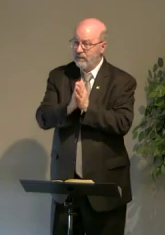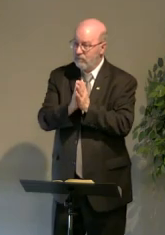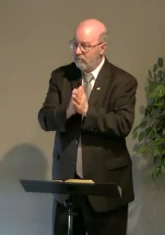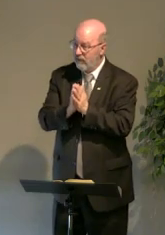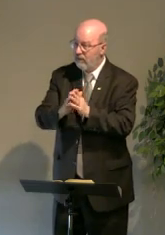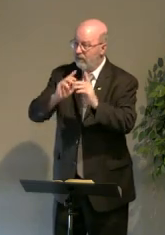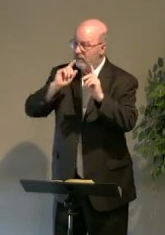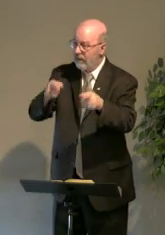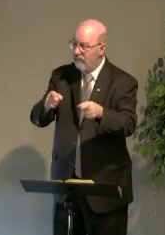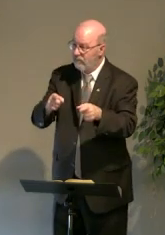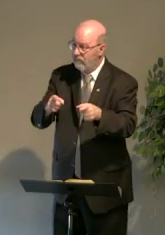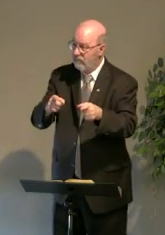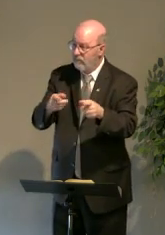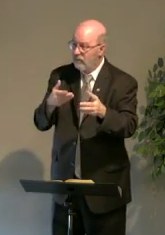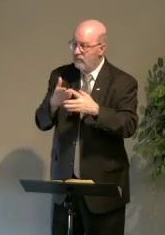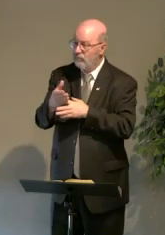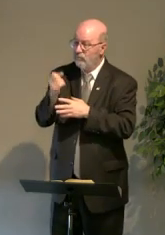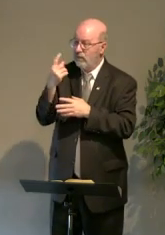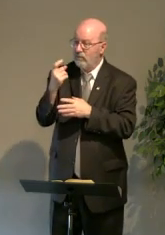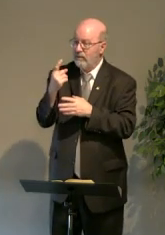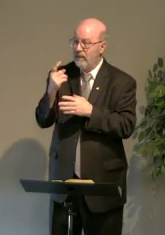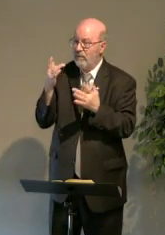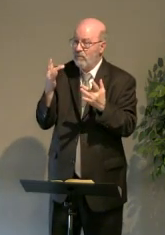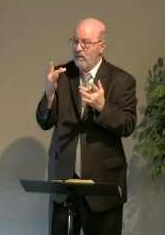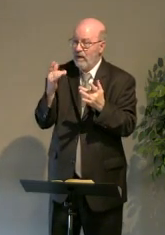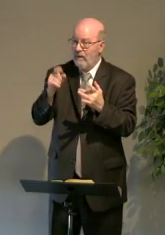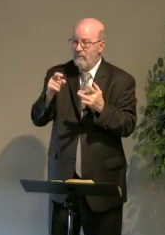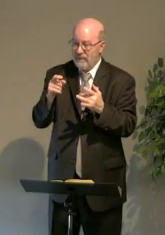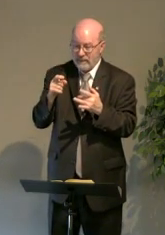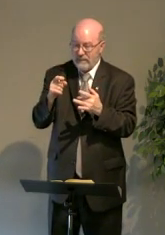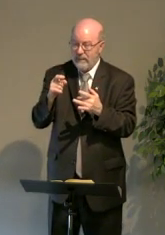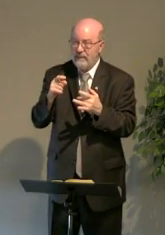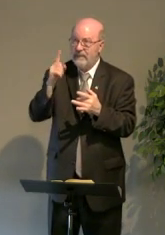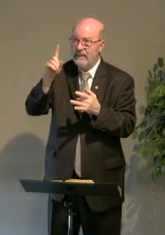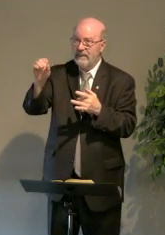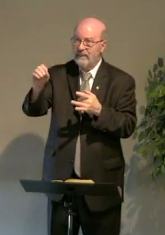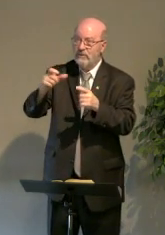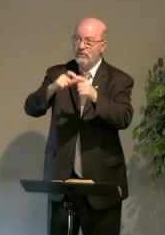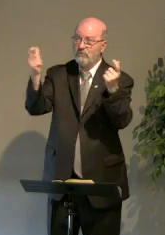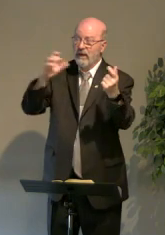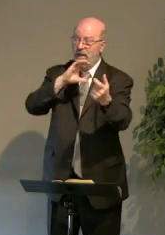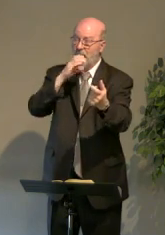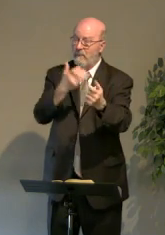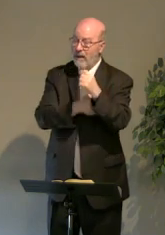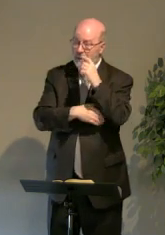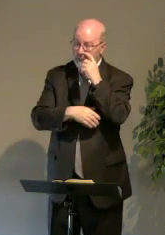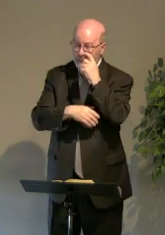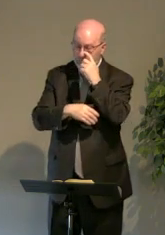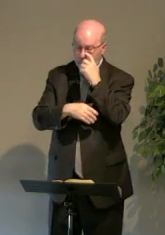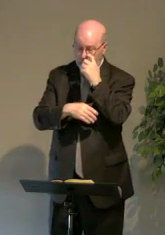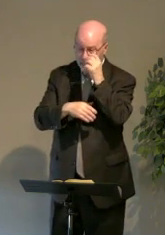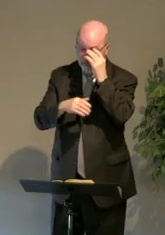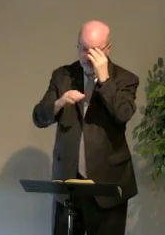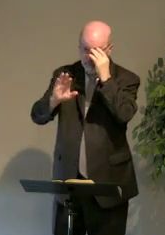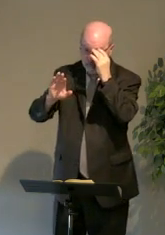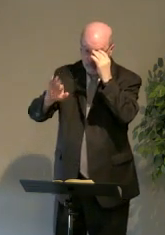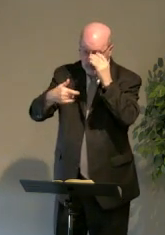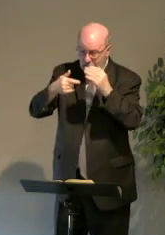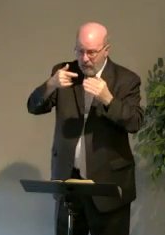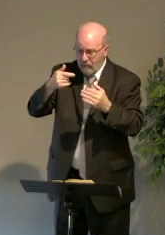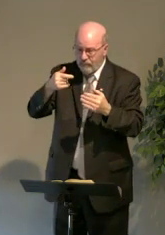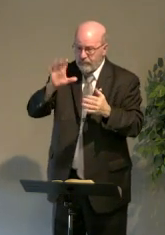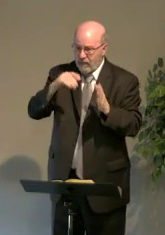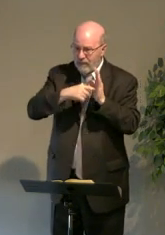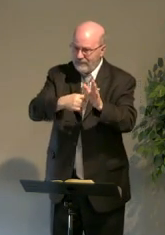can be answered is through understanding why we needed his great power, why we needed that, and how he